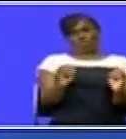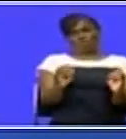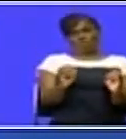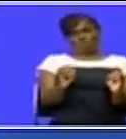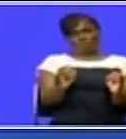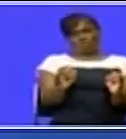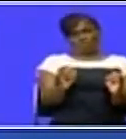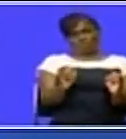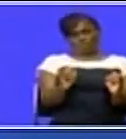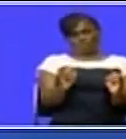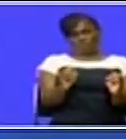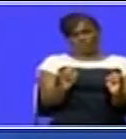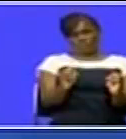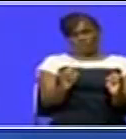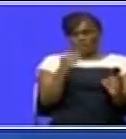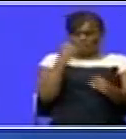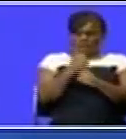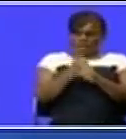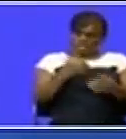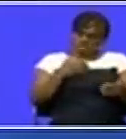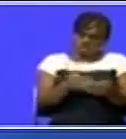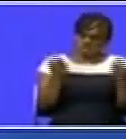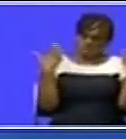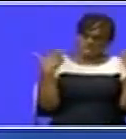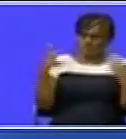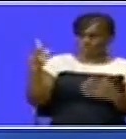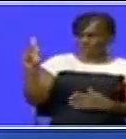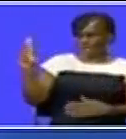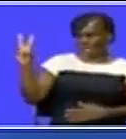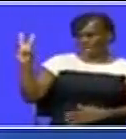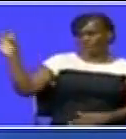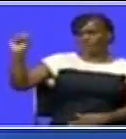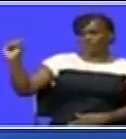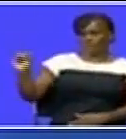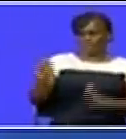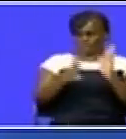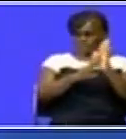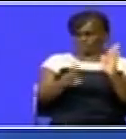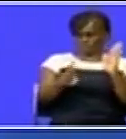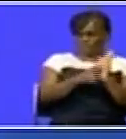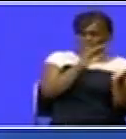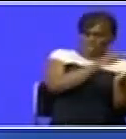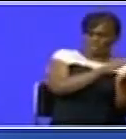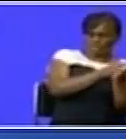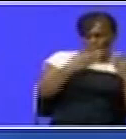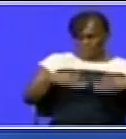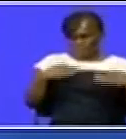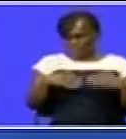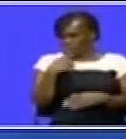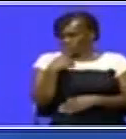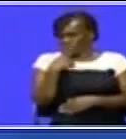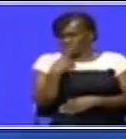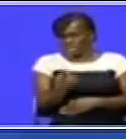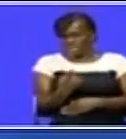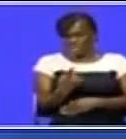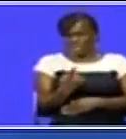method. Working closely with Meru KWS officers and representatives, conservation experts and scientists, the Born